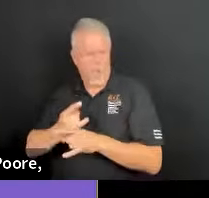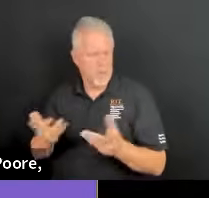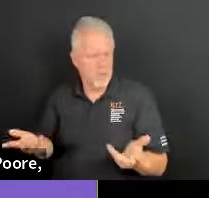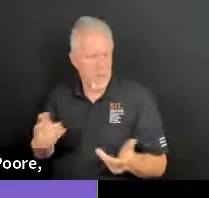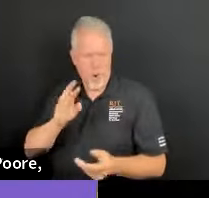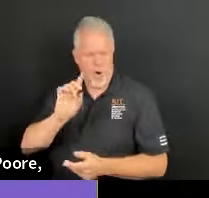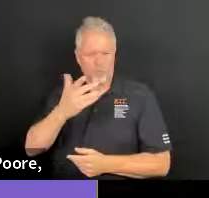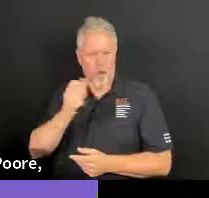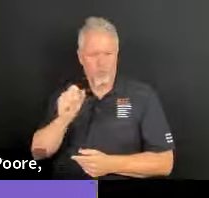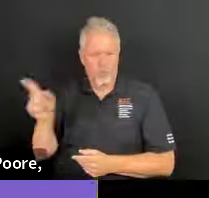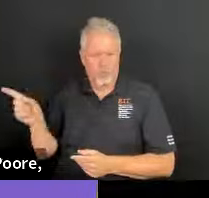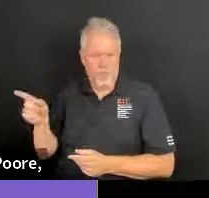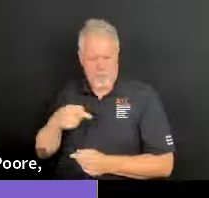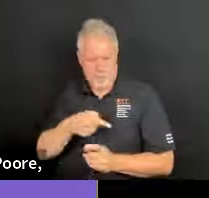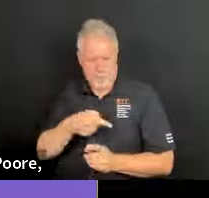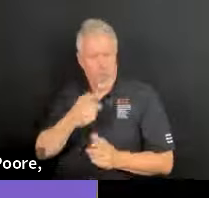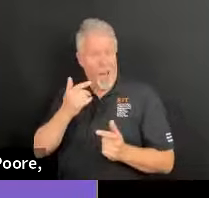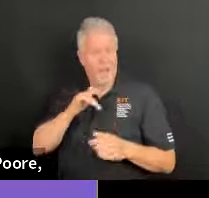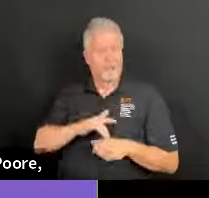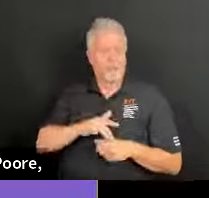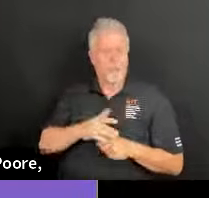problem with addiction to alcohol later in life